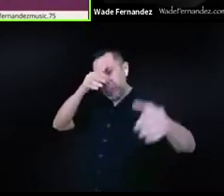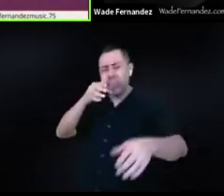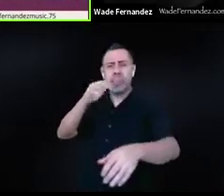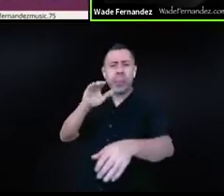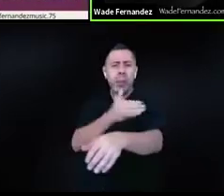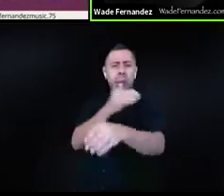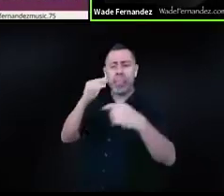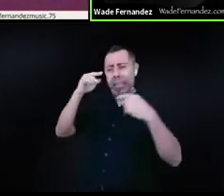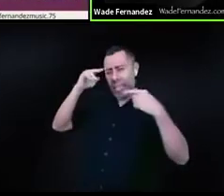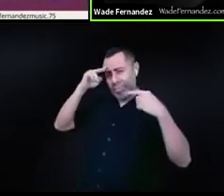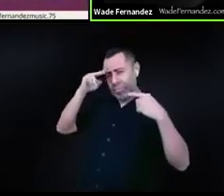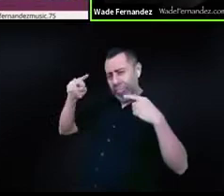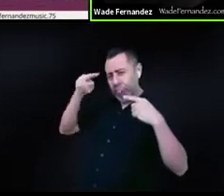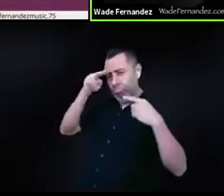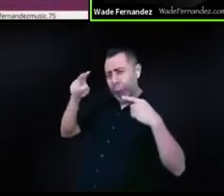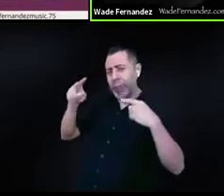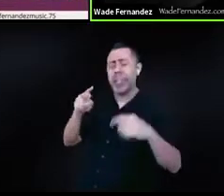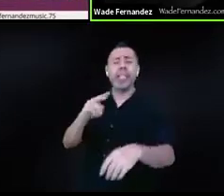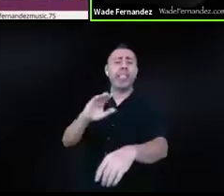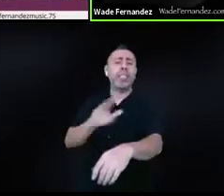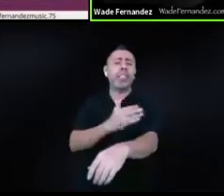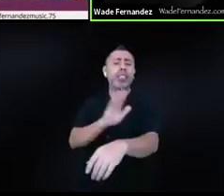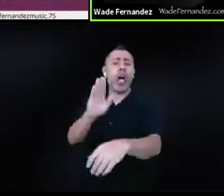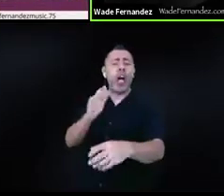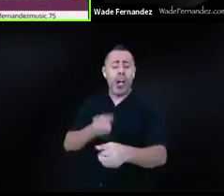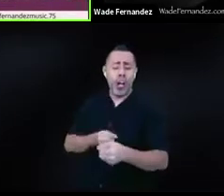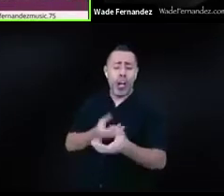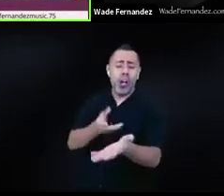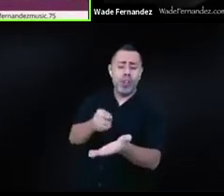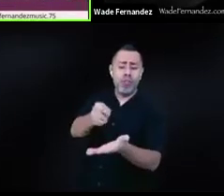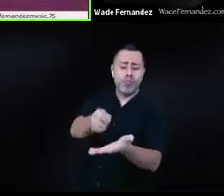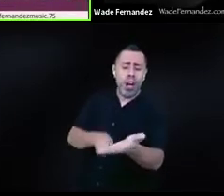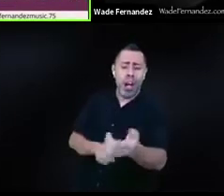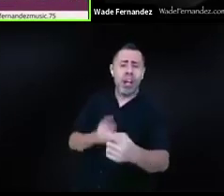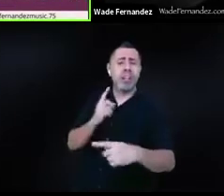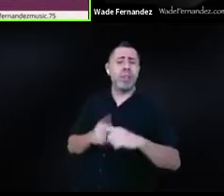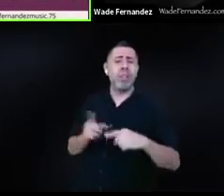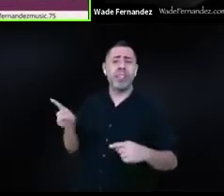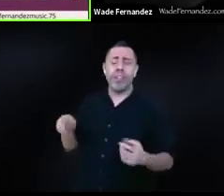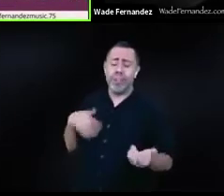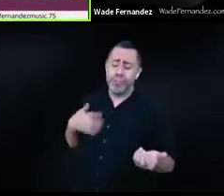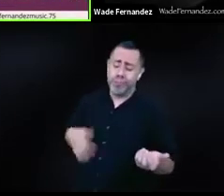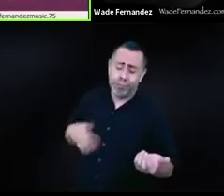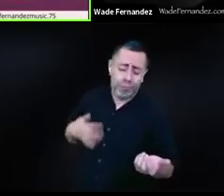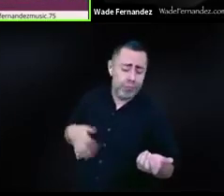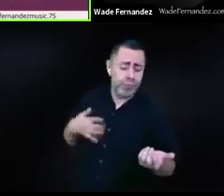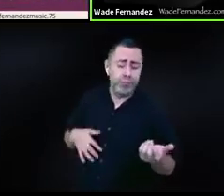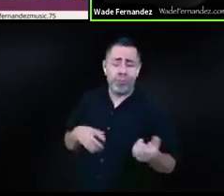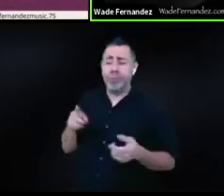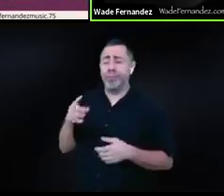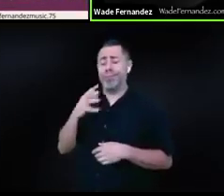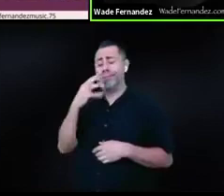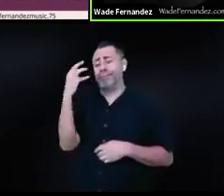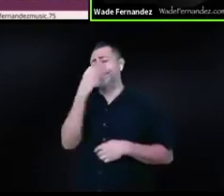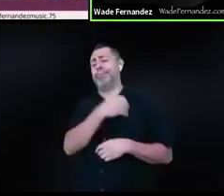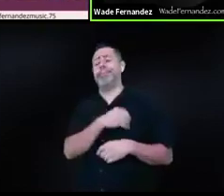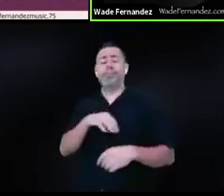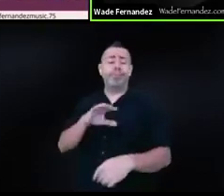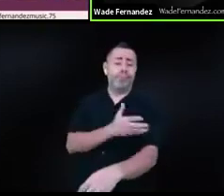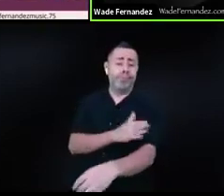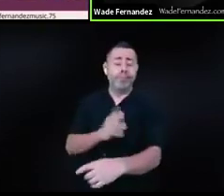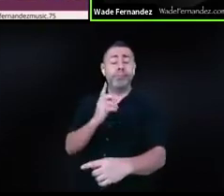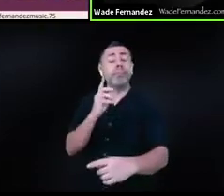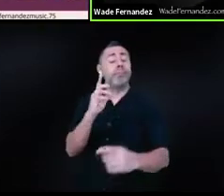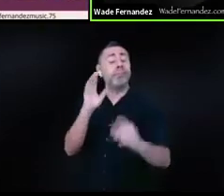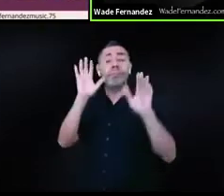songwriting. And he just played. And you know what's really beautiful is that he's been able to support his family